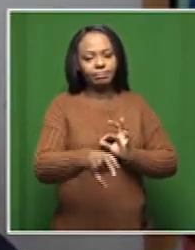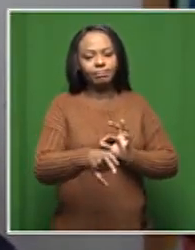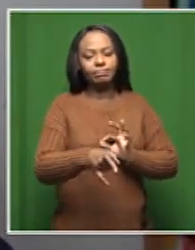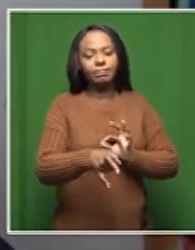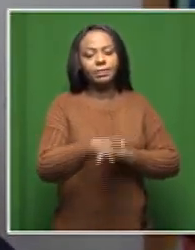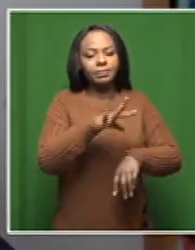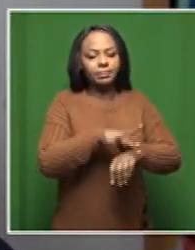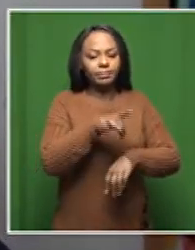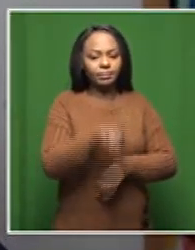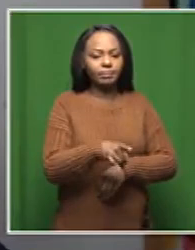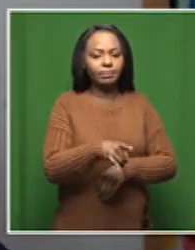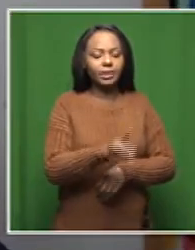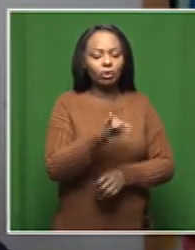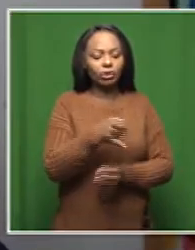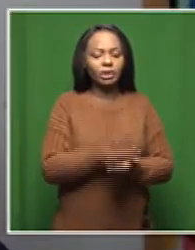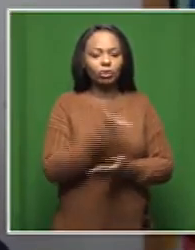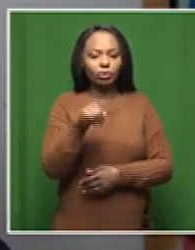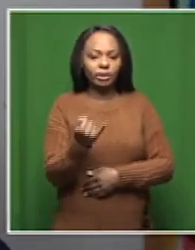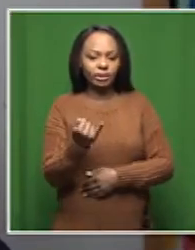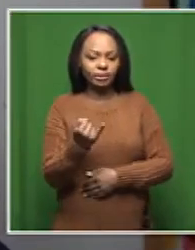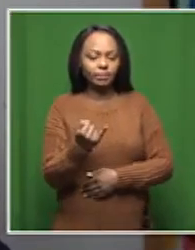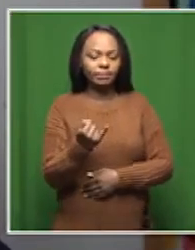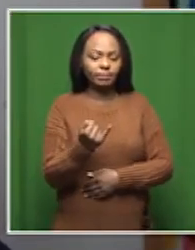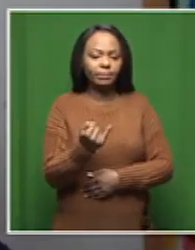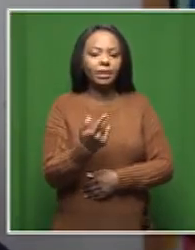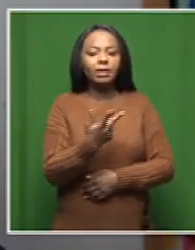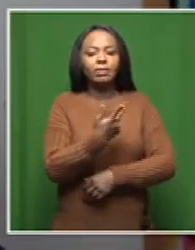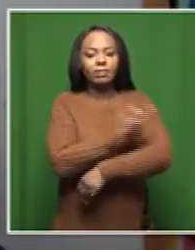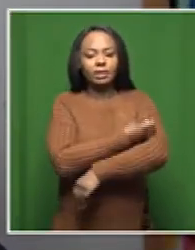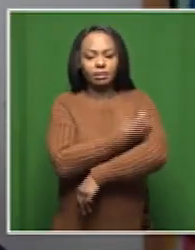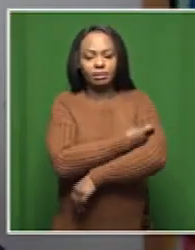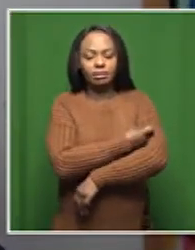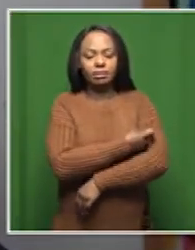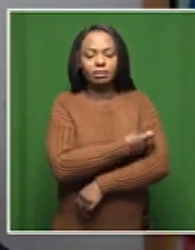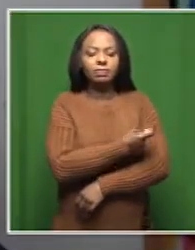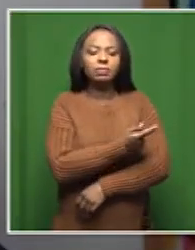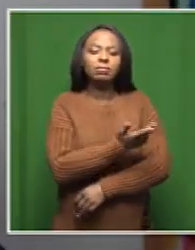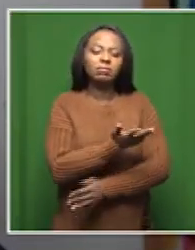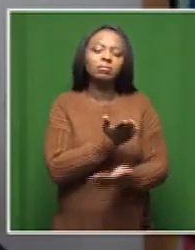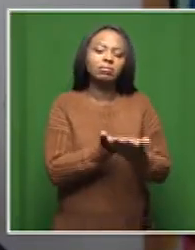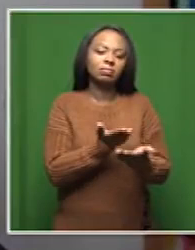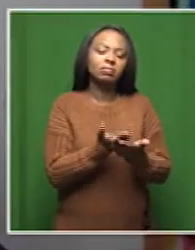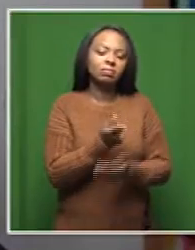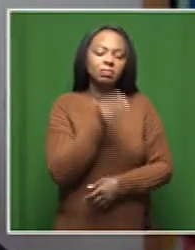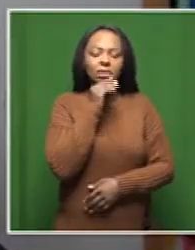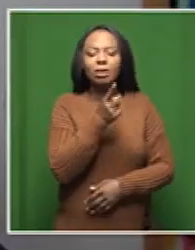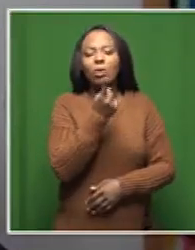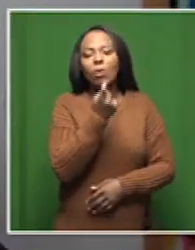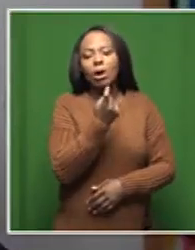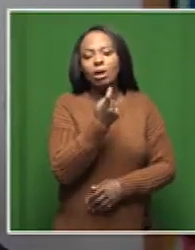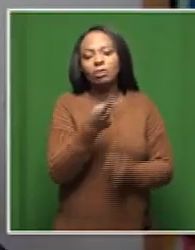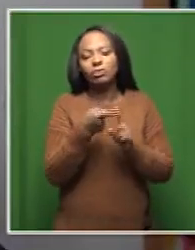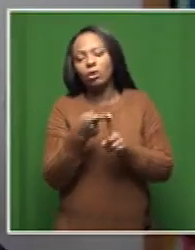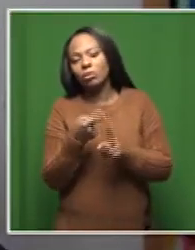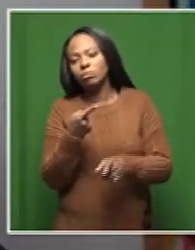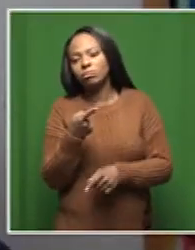reported with the Johnson & Johnson vaccine, but as I mentioned earlier, extremely rare. It's about less than one in a